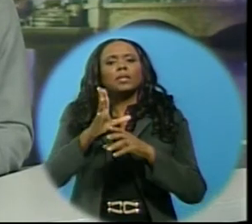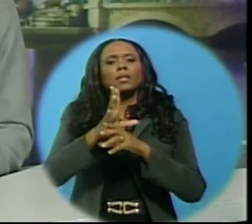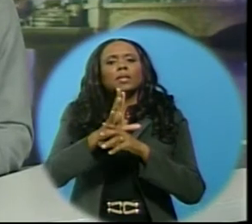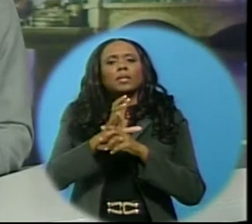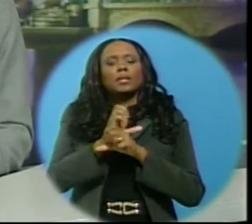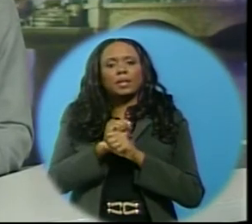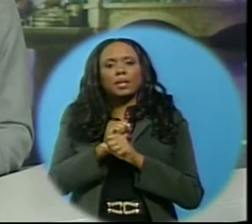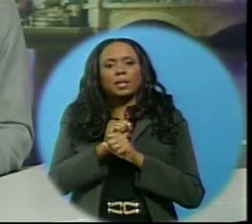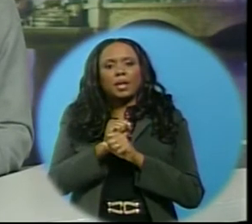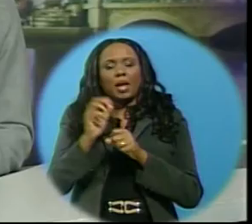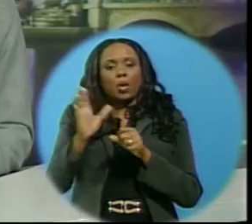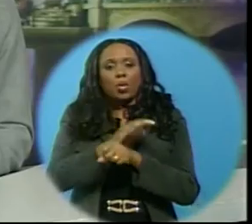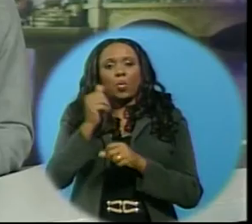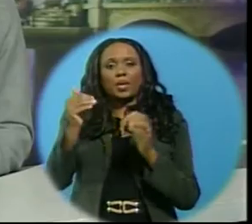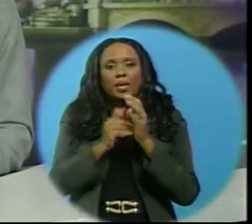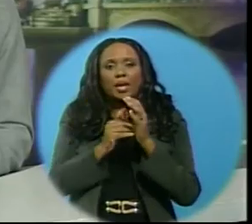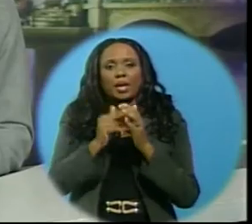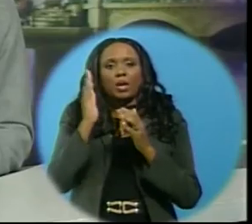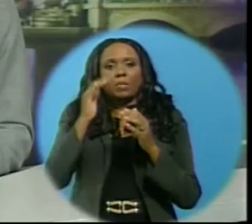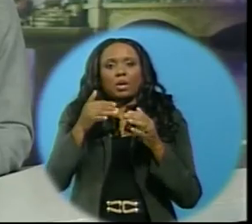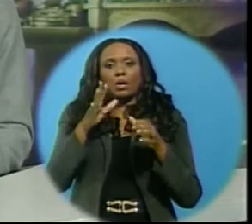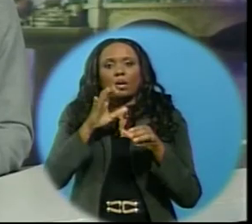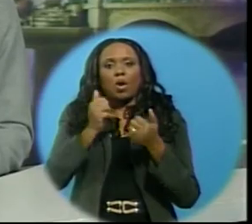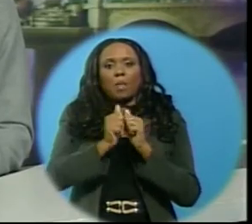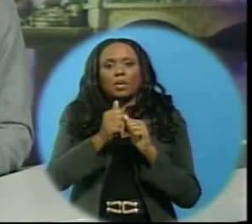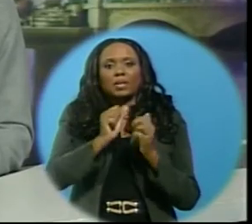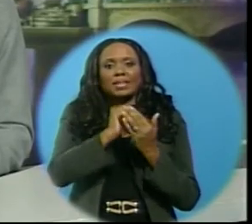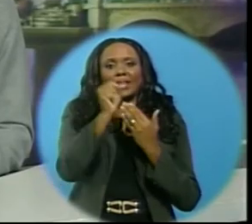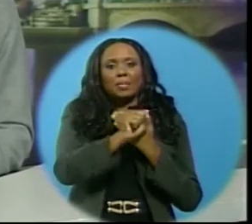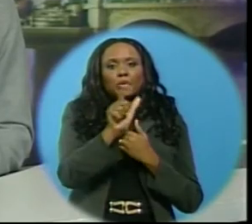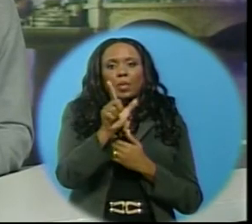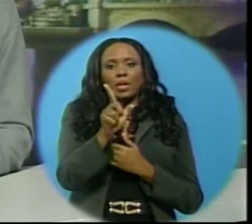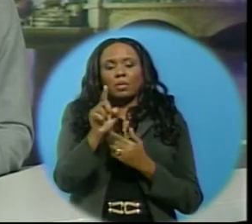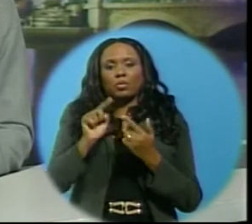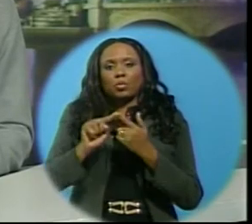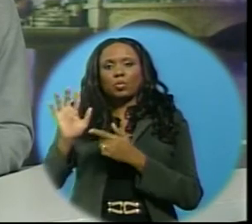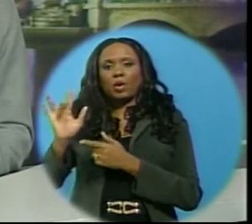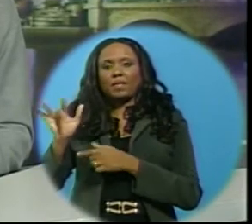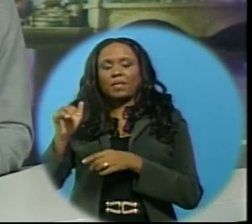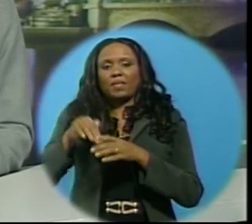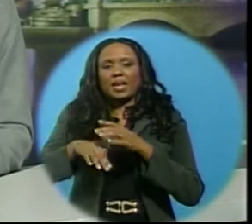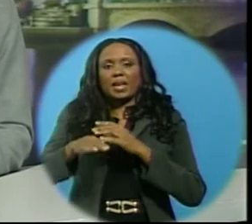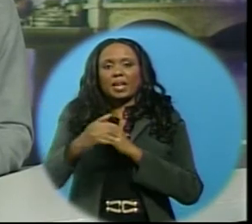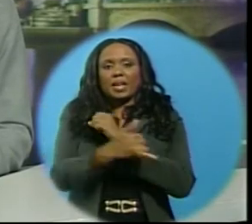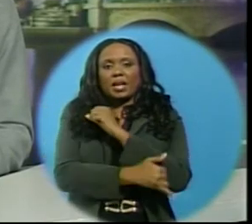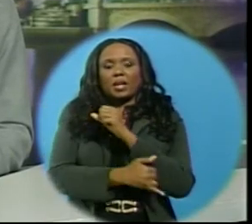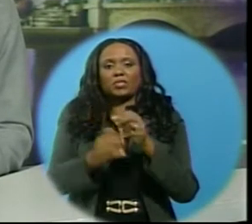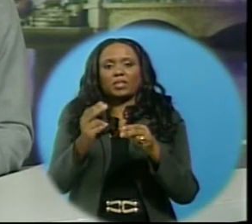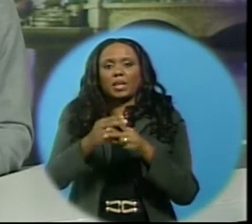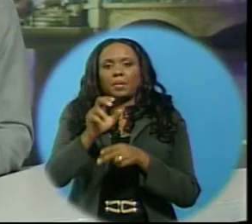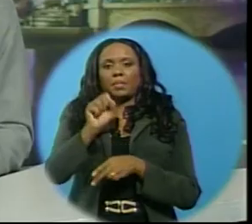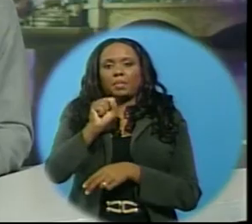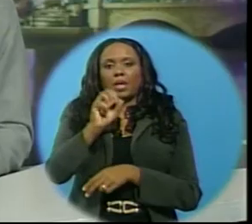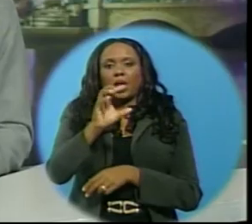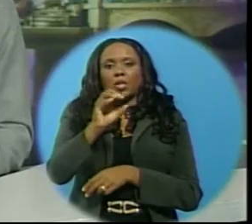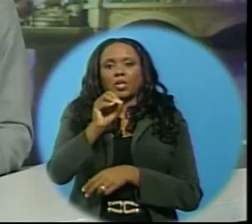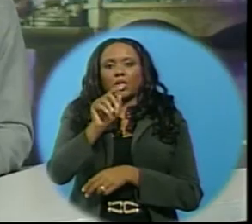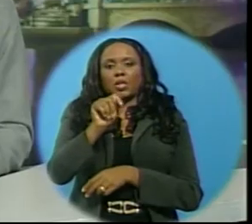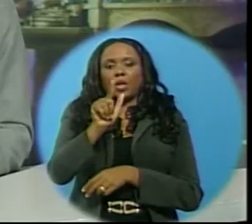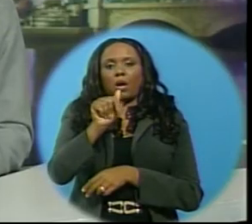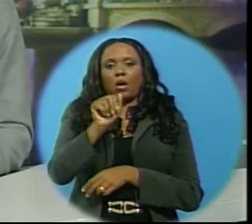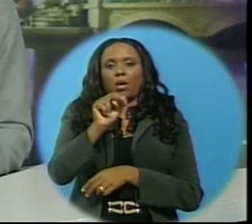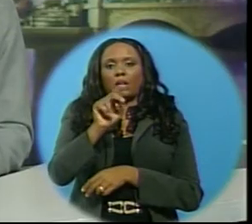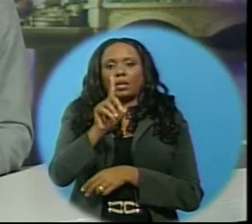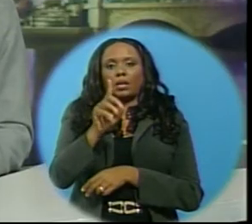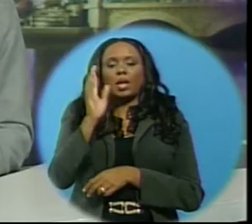title from September 21st to 25th in Wales, Scotland. World title holder Sergio Scarpetta of Italy will put his title on the